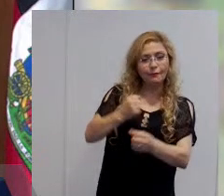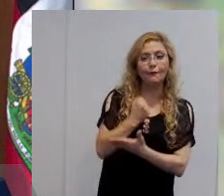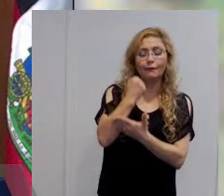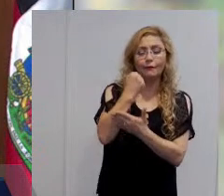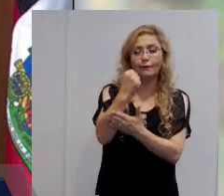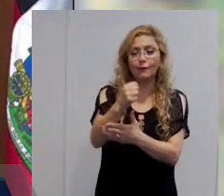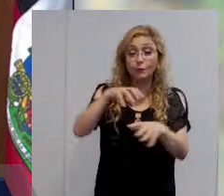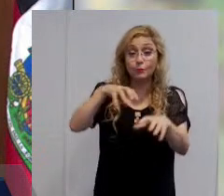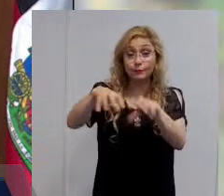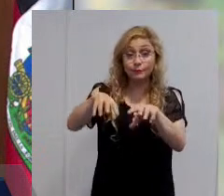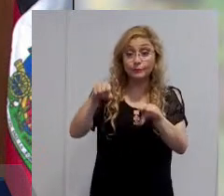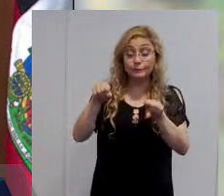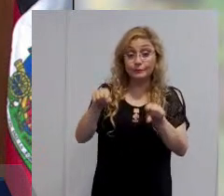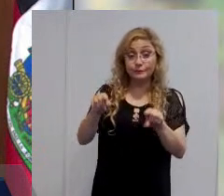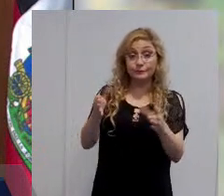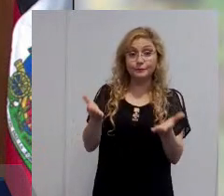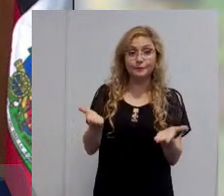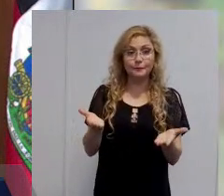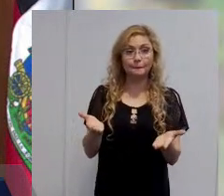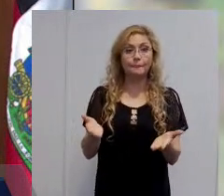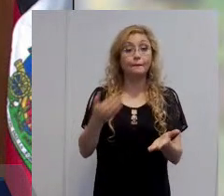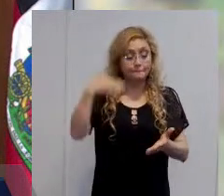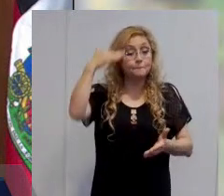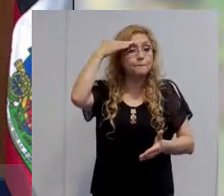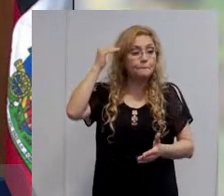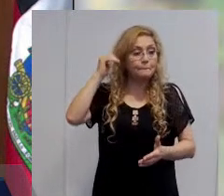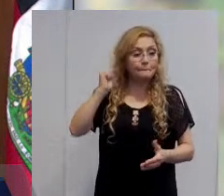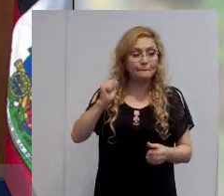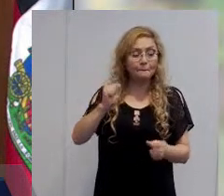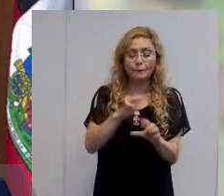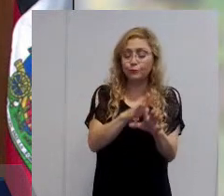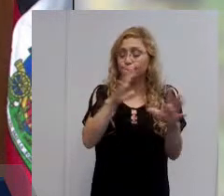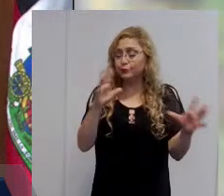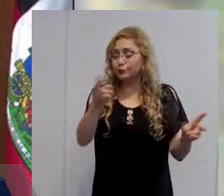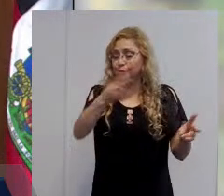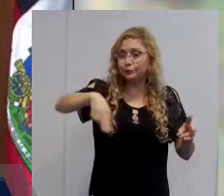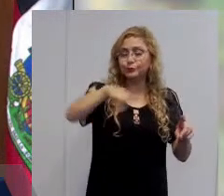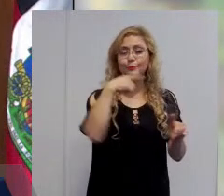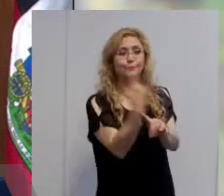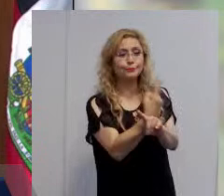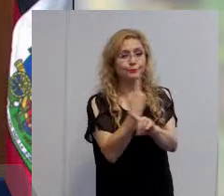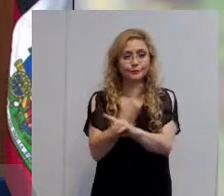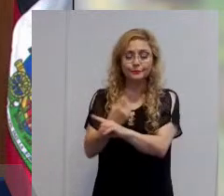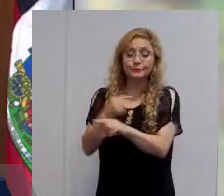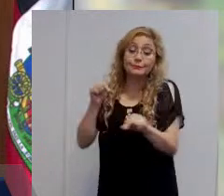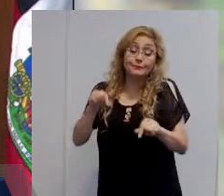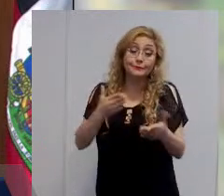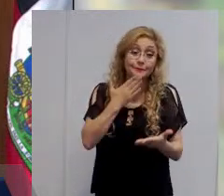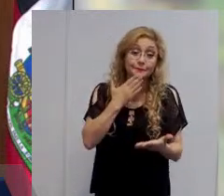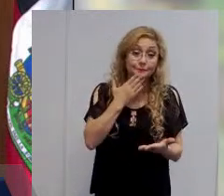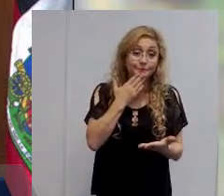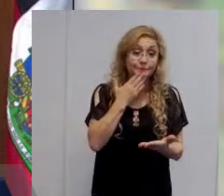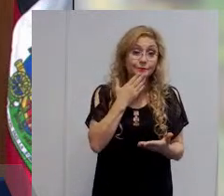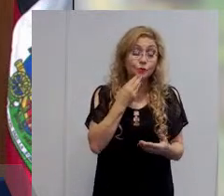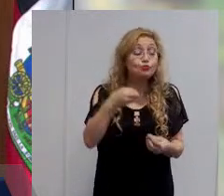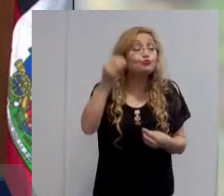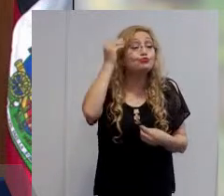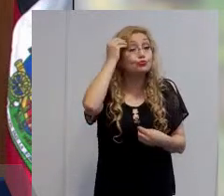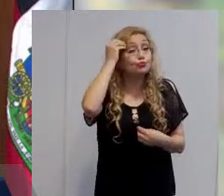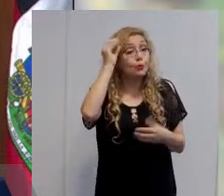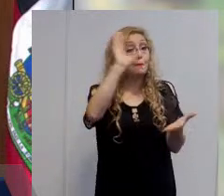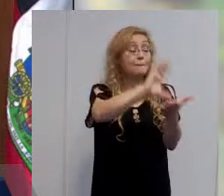contribute to the producers. And I think a lot of be discussed here as